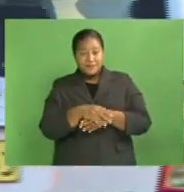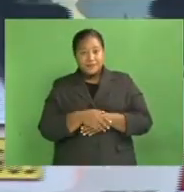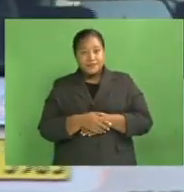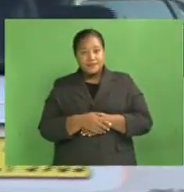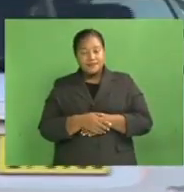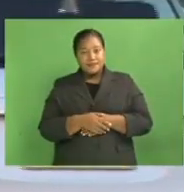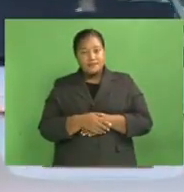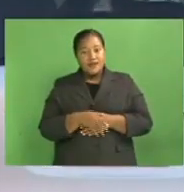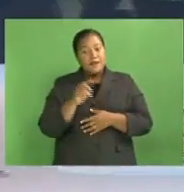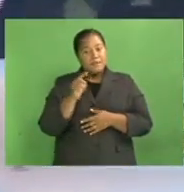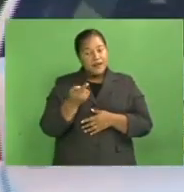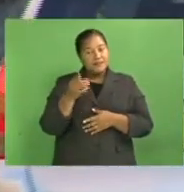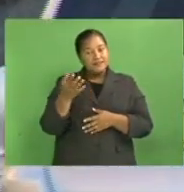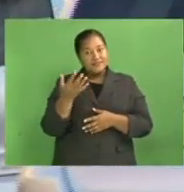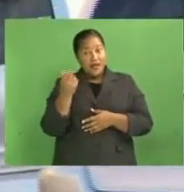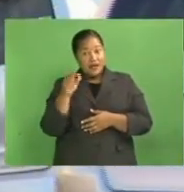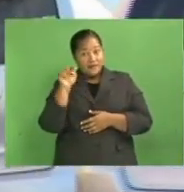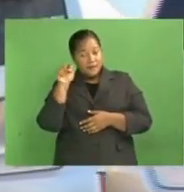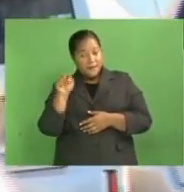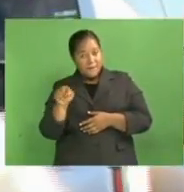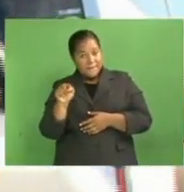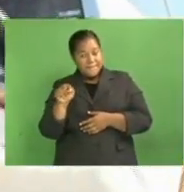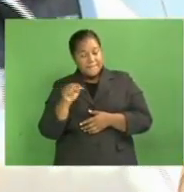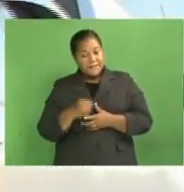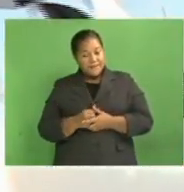But having that